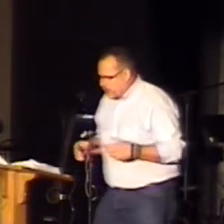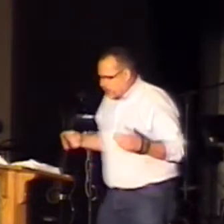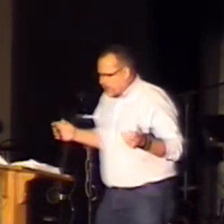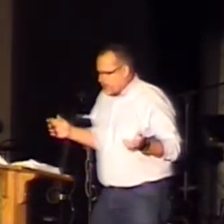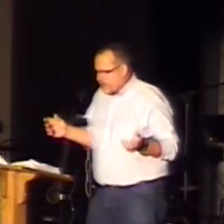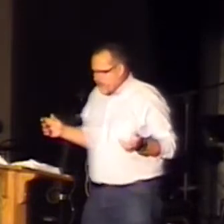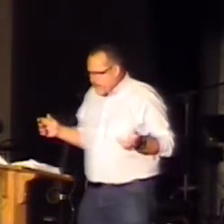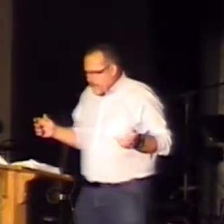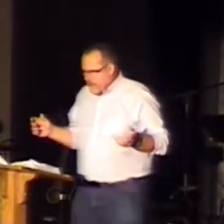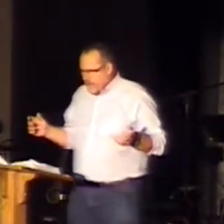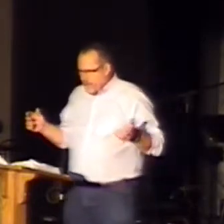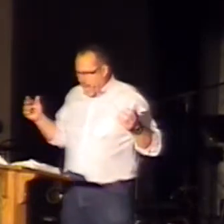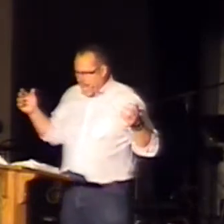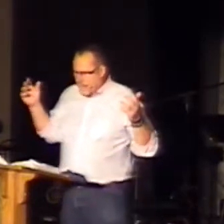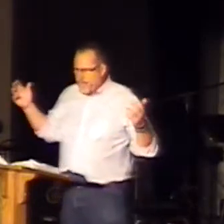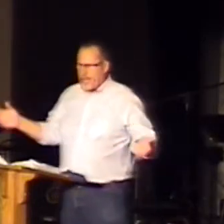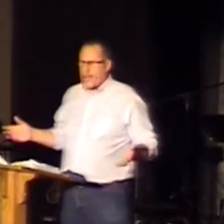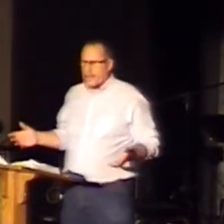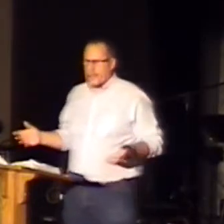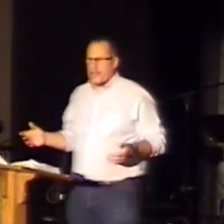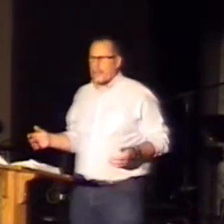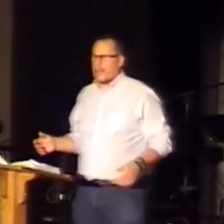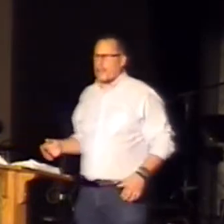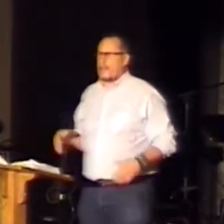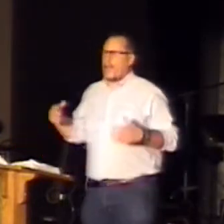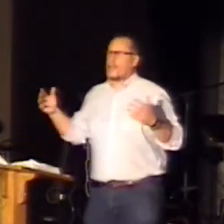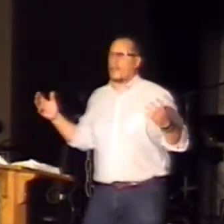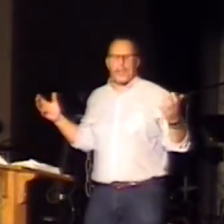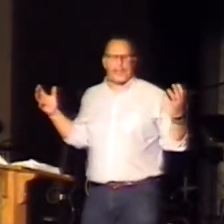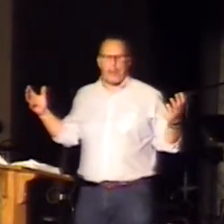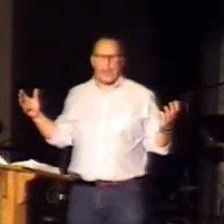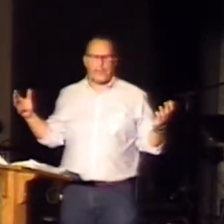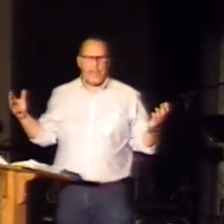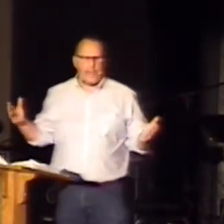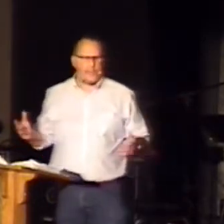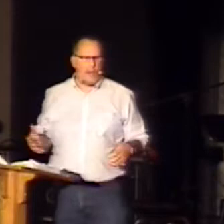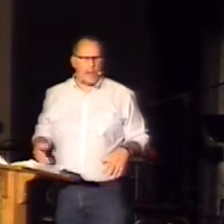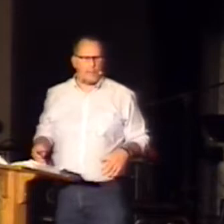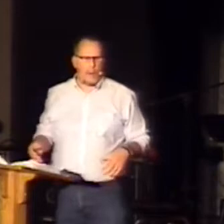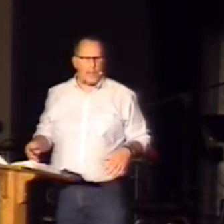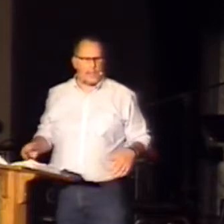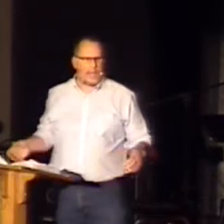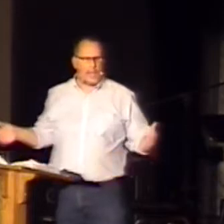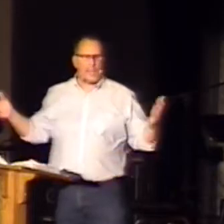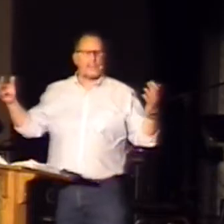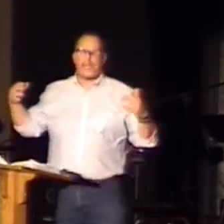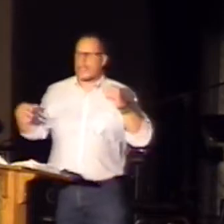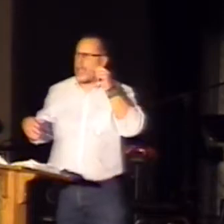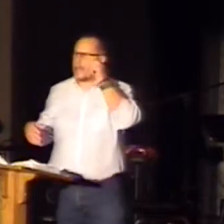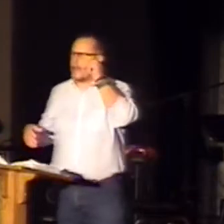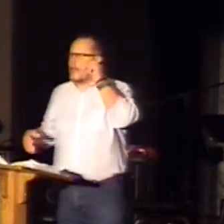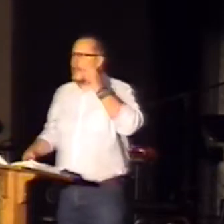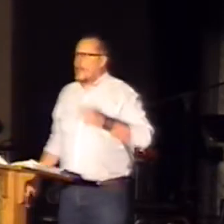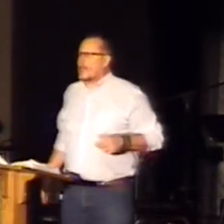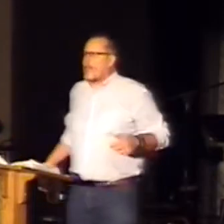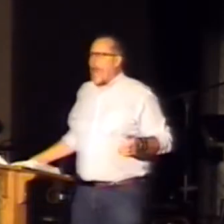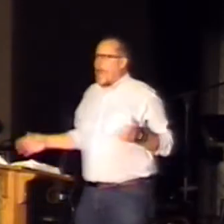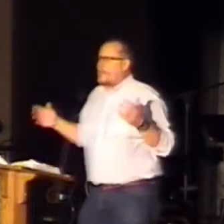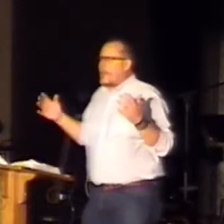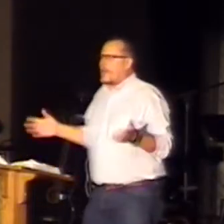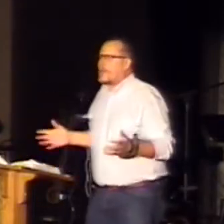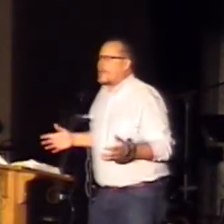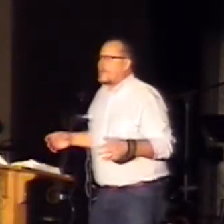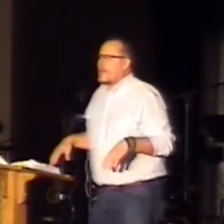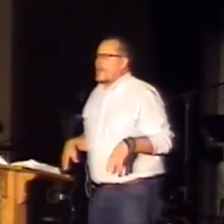people choose, God redeems. Can you guys repeat that with me if you're all on board? Let's all say it together.